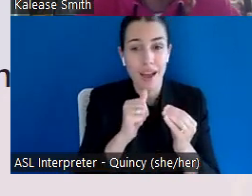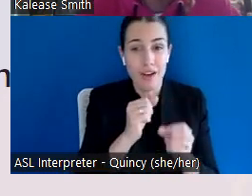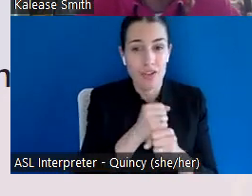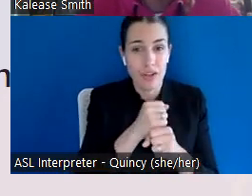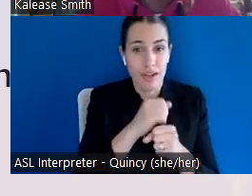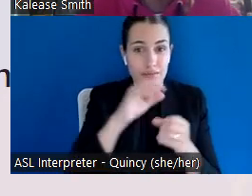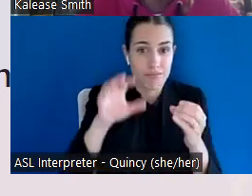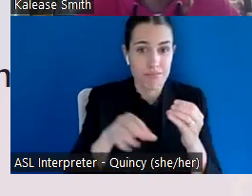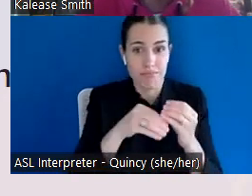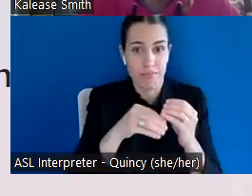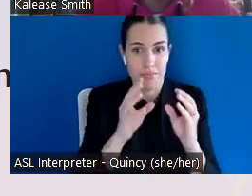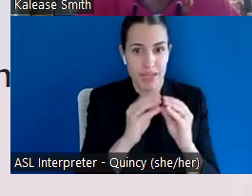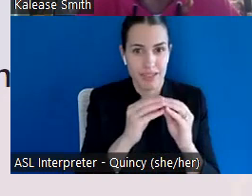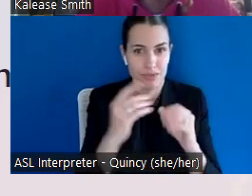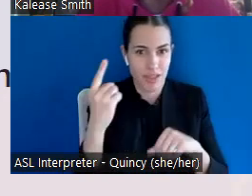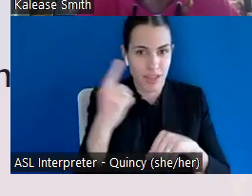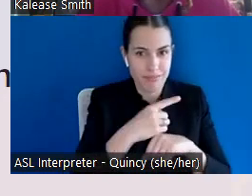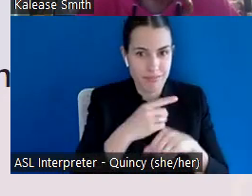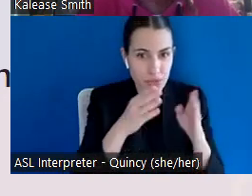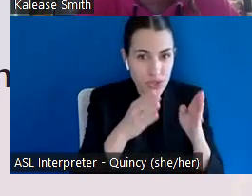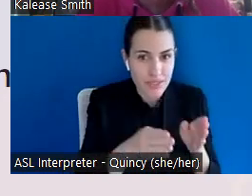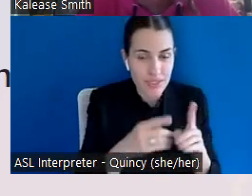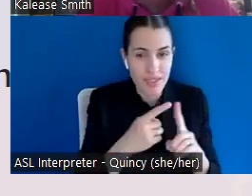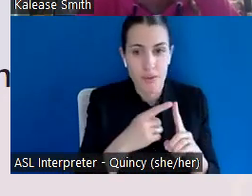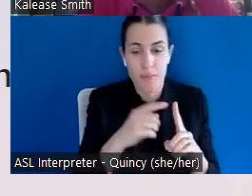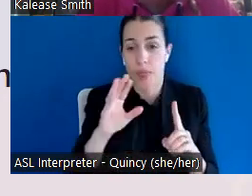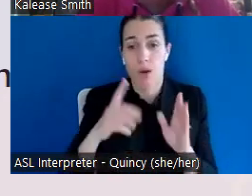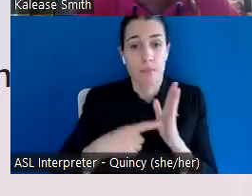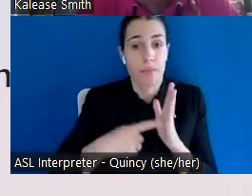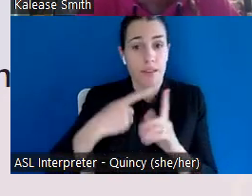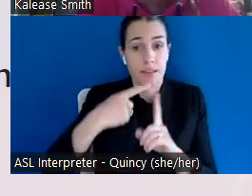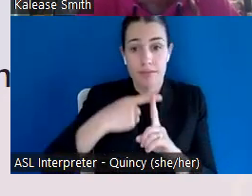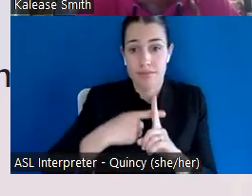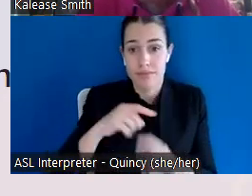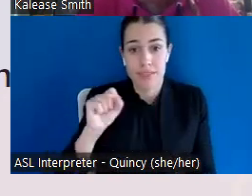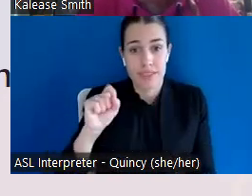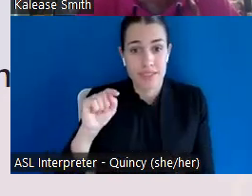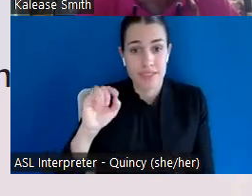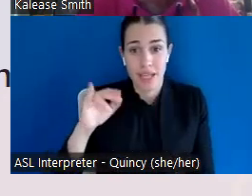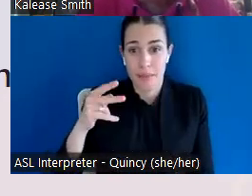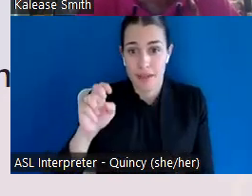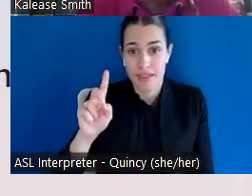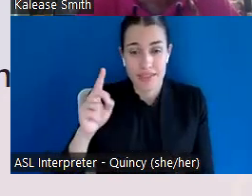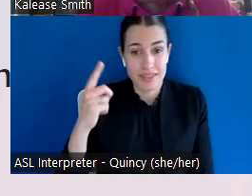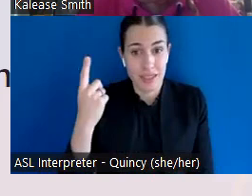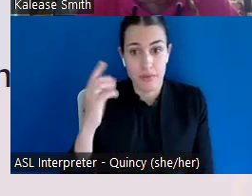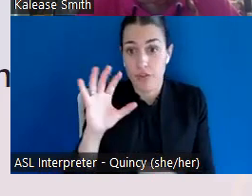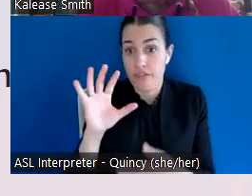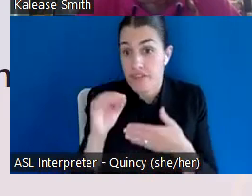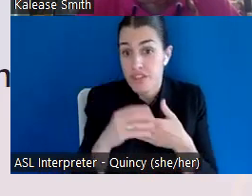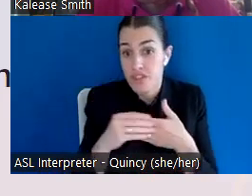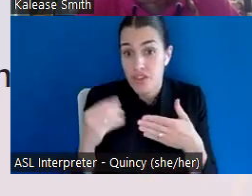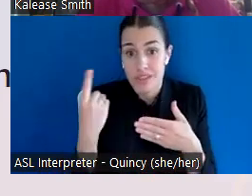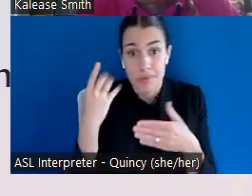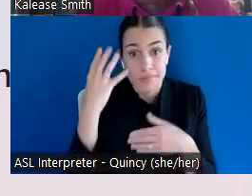meetings for that person that day. Or maybe you're going to have like a monthly stipend of $50 where someone can go and, you know, get a